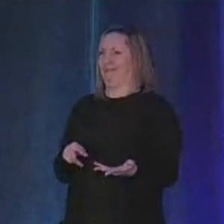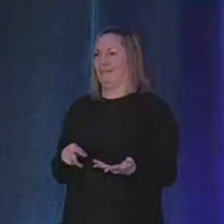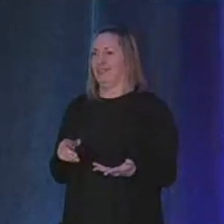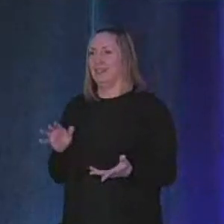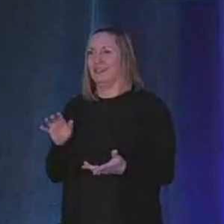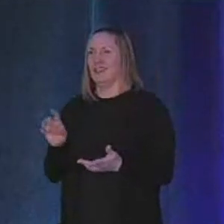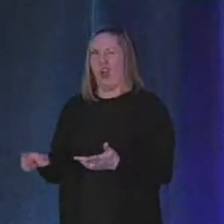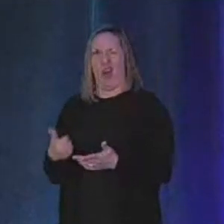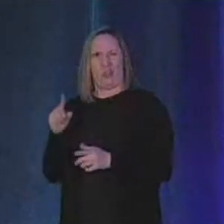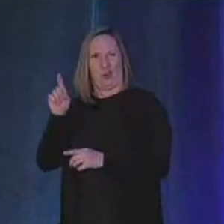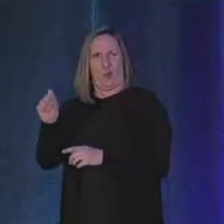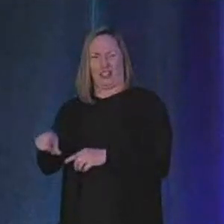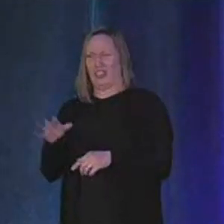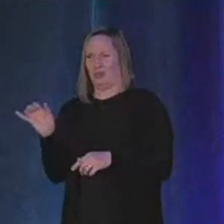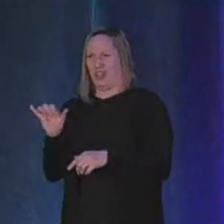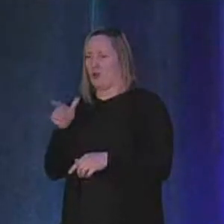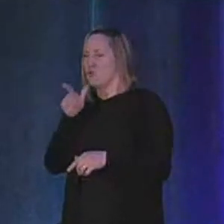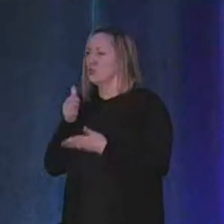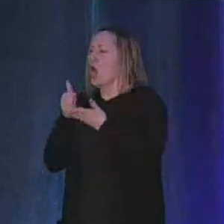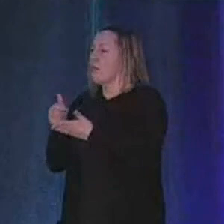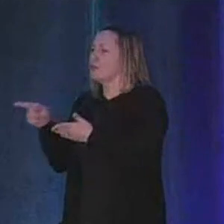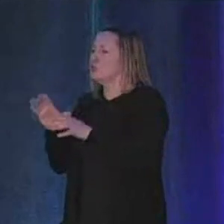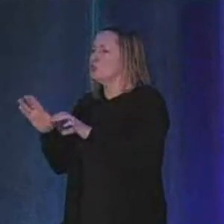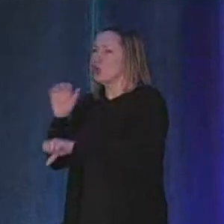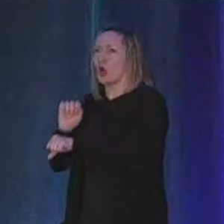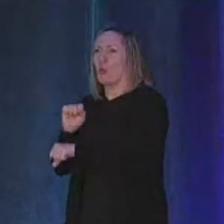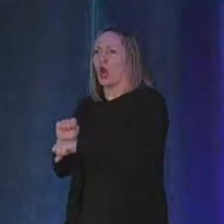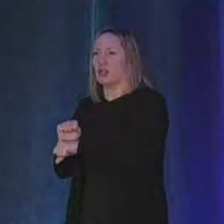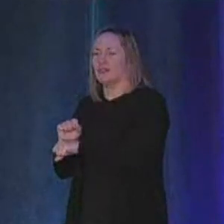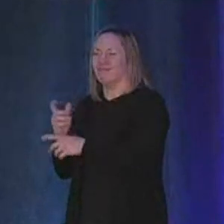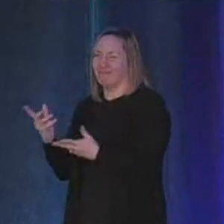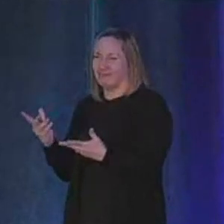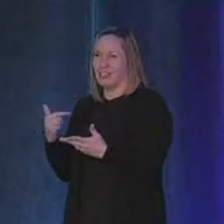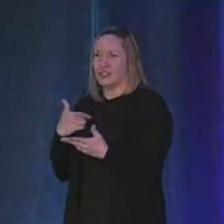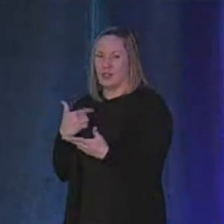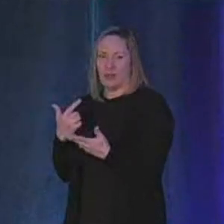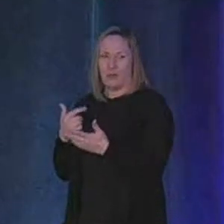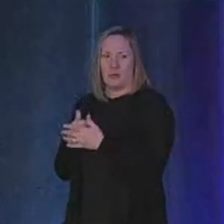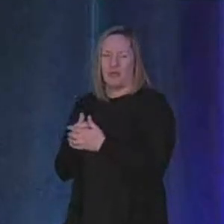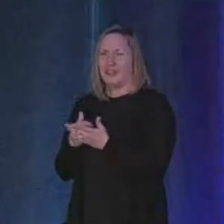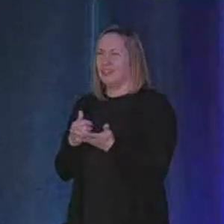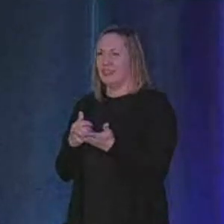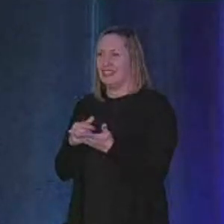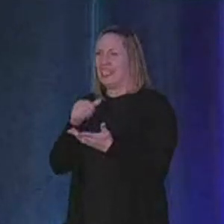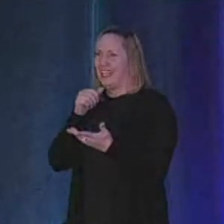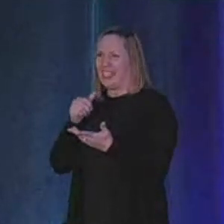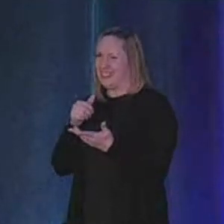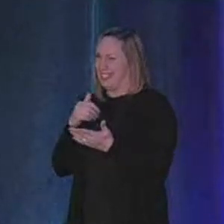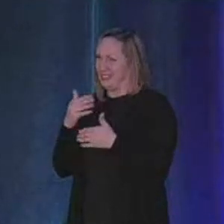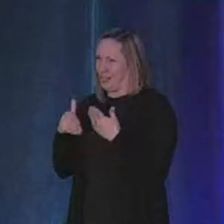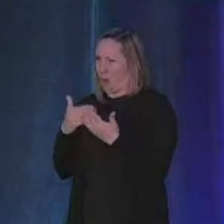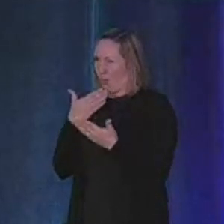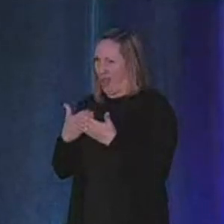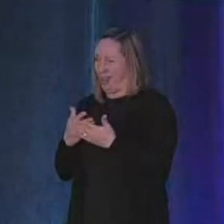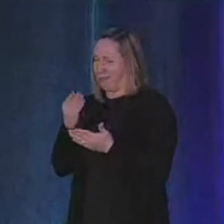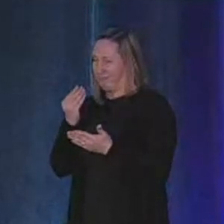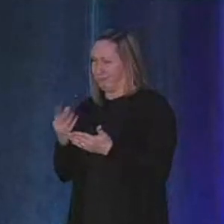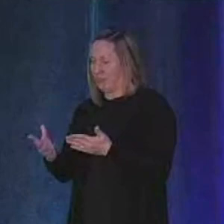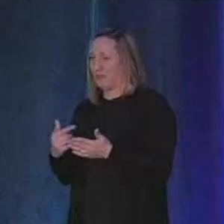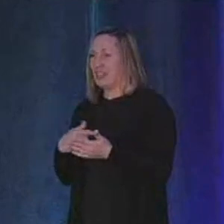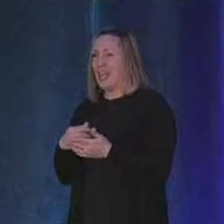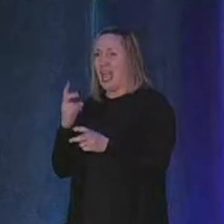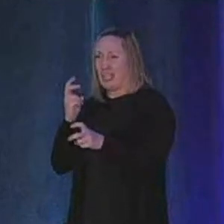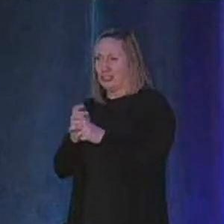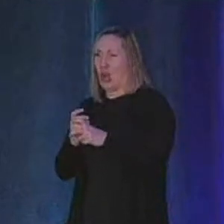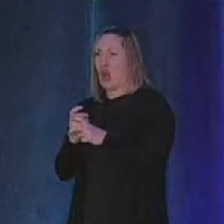Other questions were like, who's helping you do your work? So it didn't go well, to say the least. It's hard to